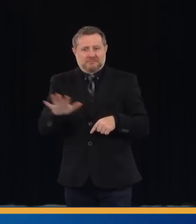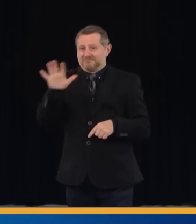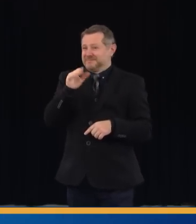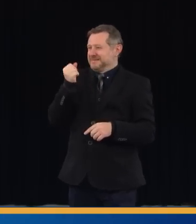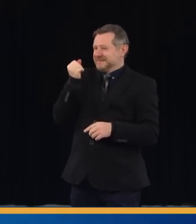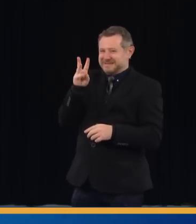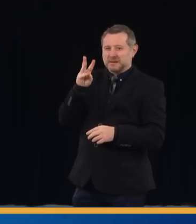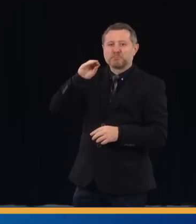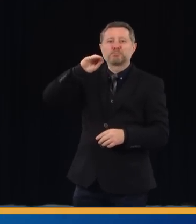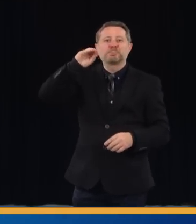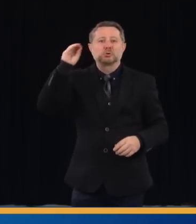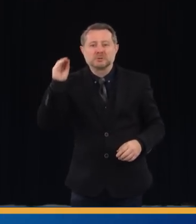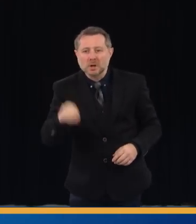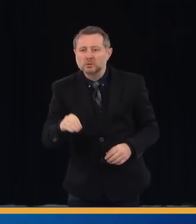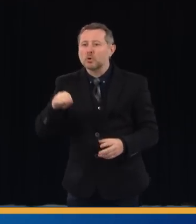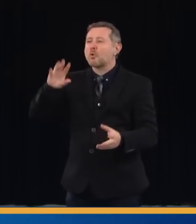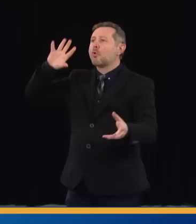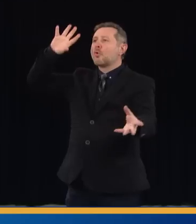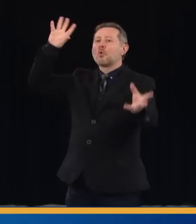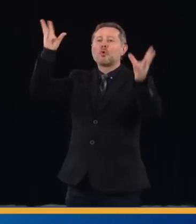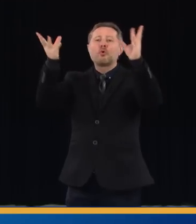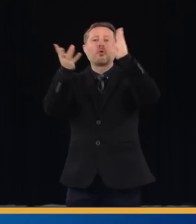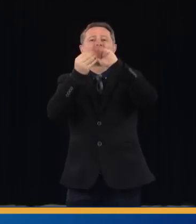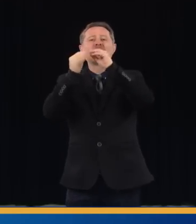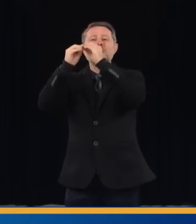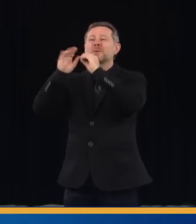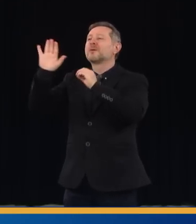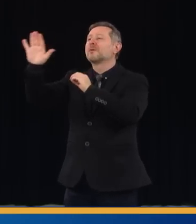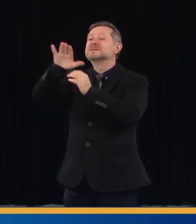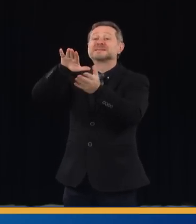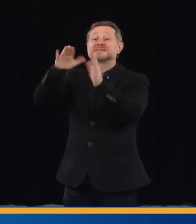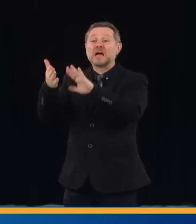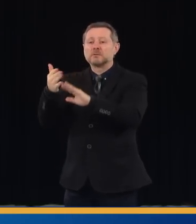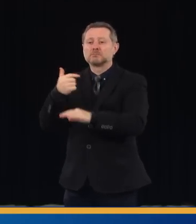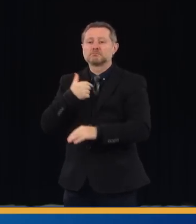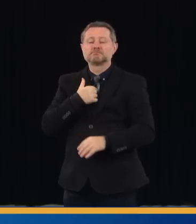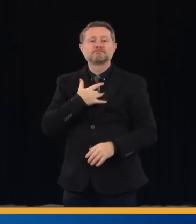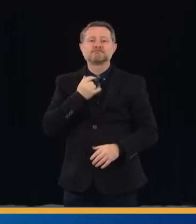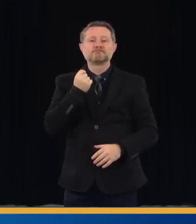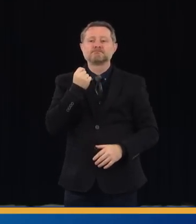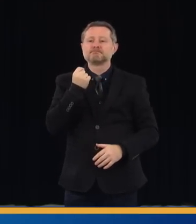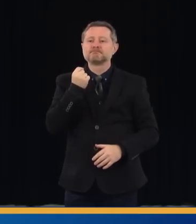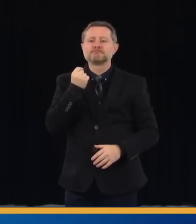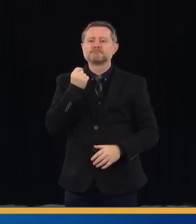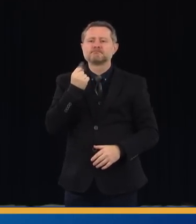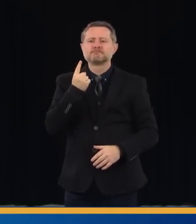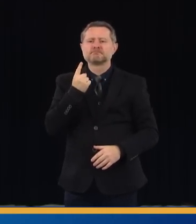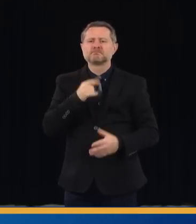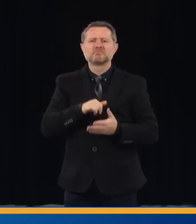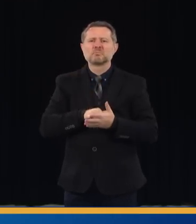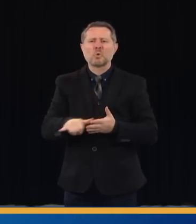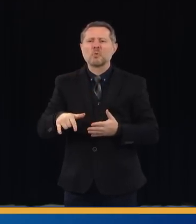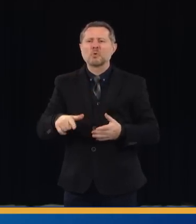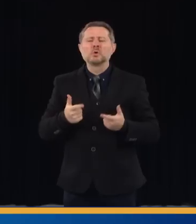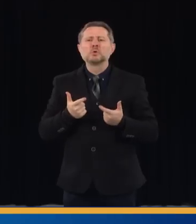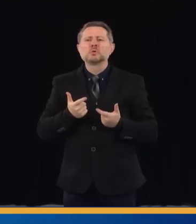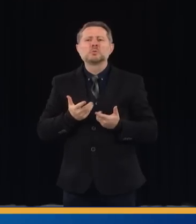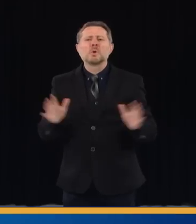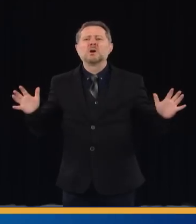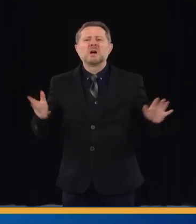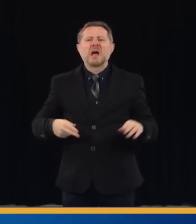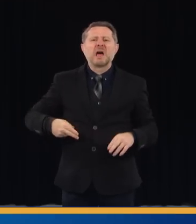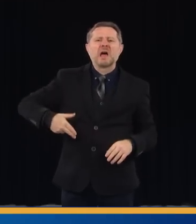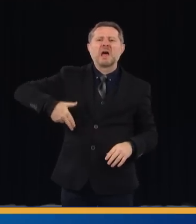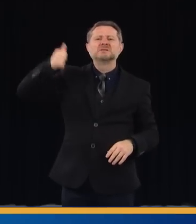deaths. I don't even understand that, since New York is so much higher right now. But what